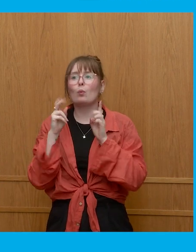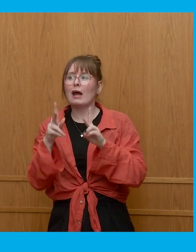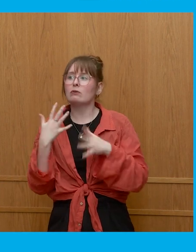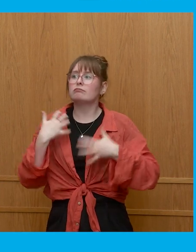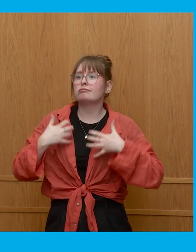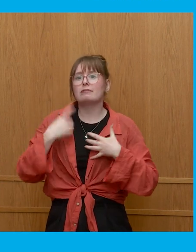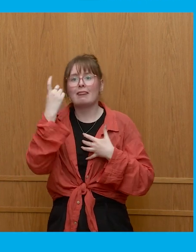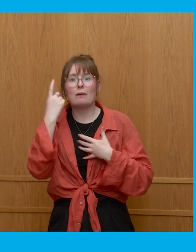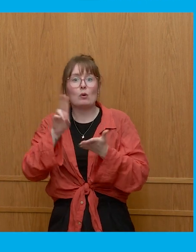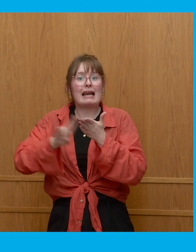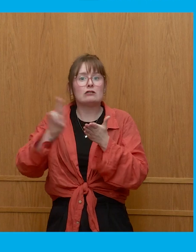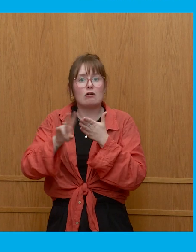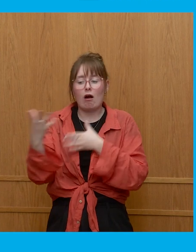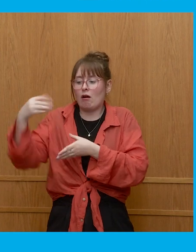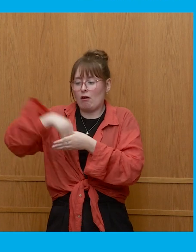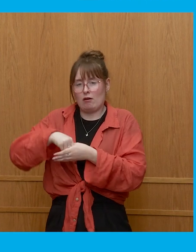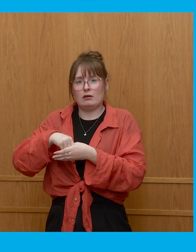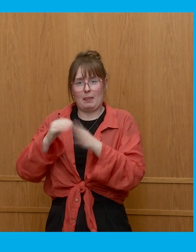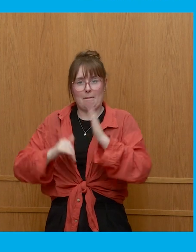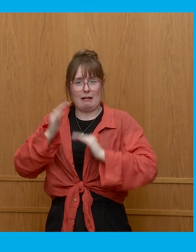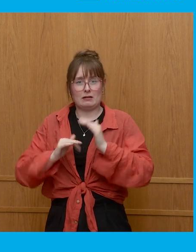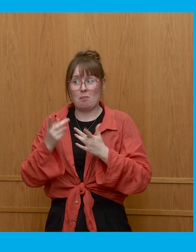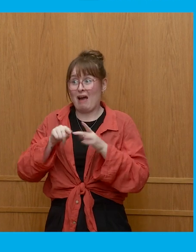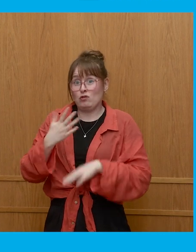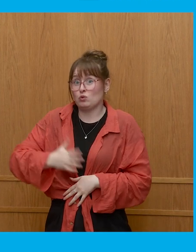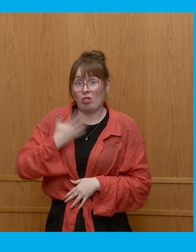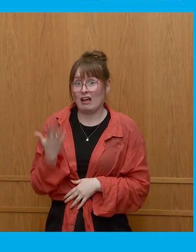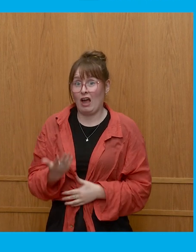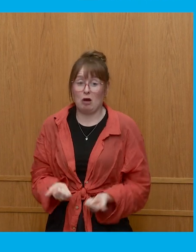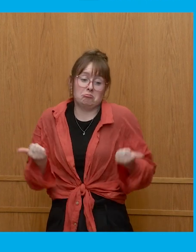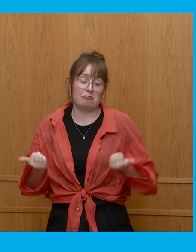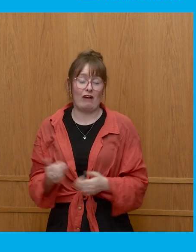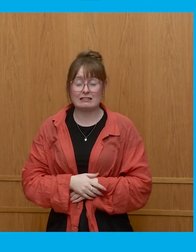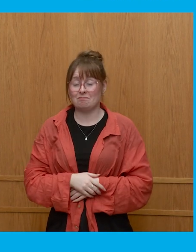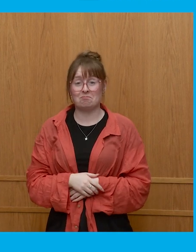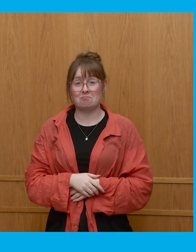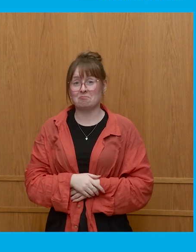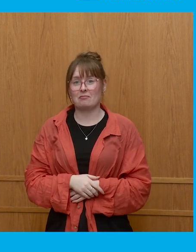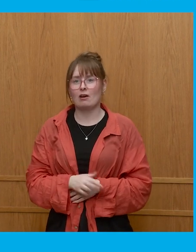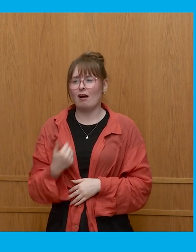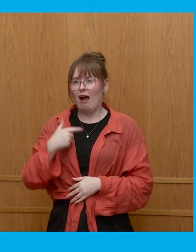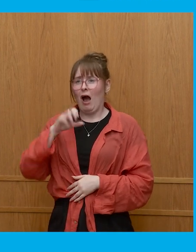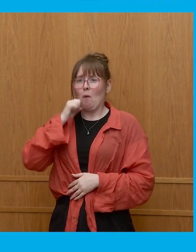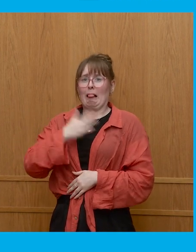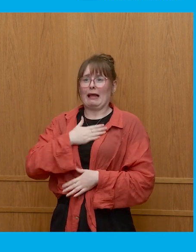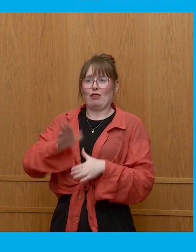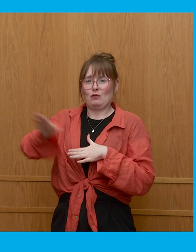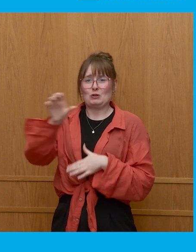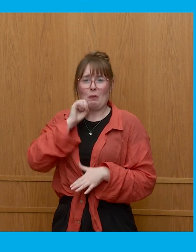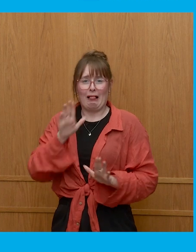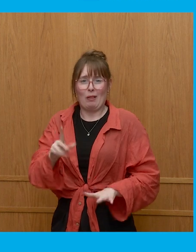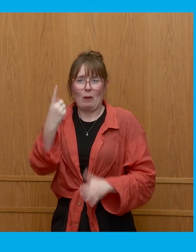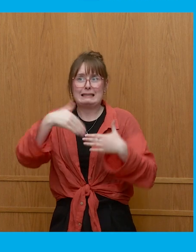the exterior. But if you don't like it... I'm sure I'll like it a lot more now. Thank